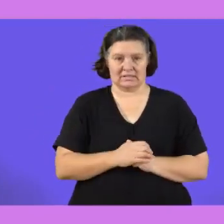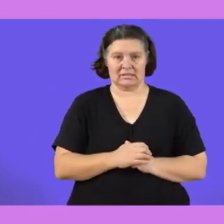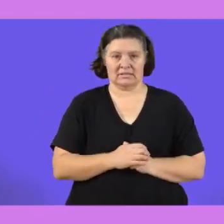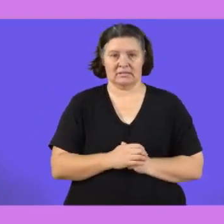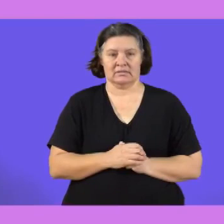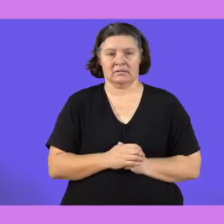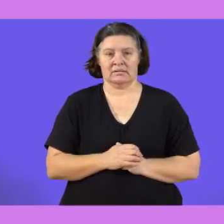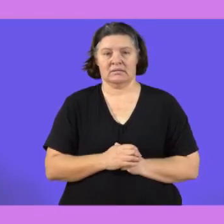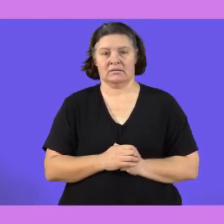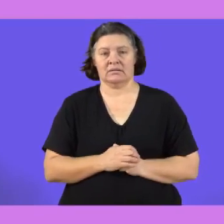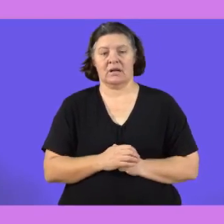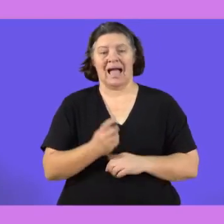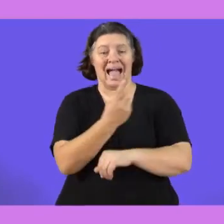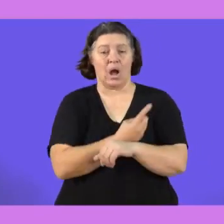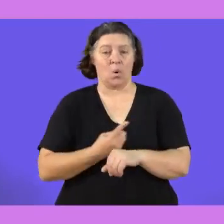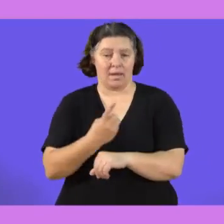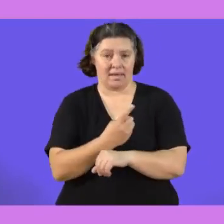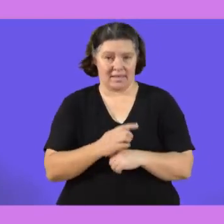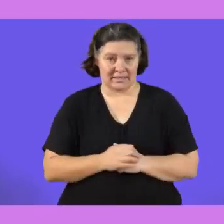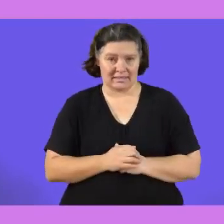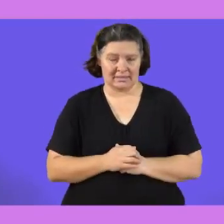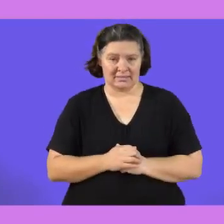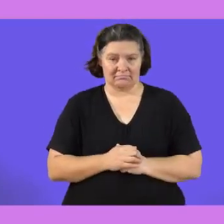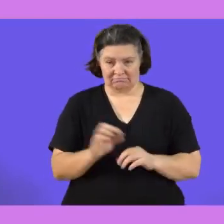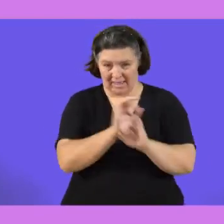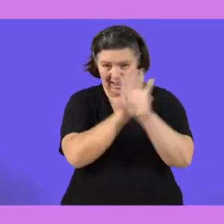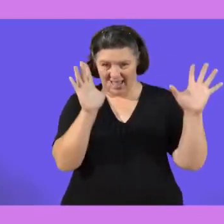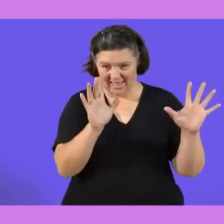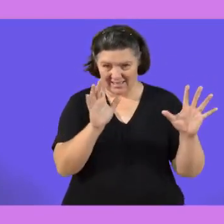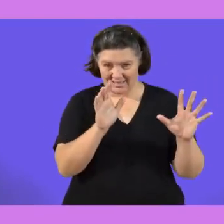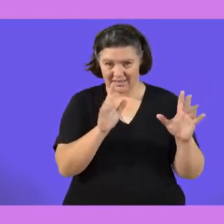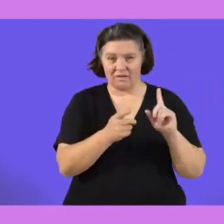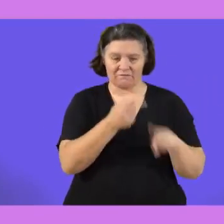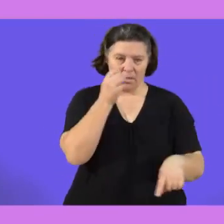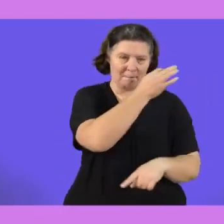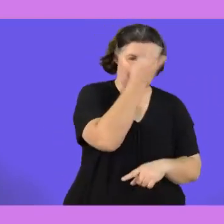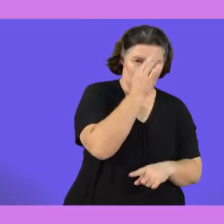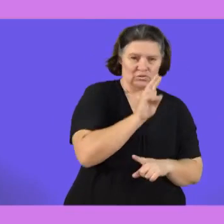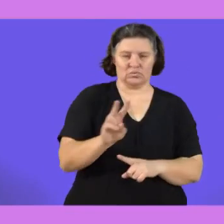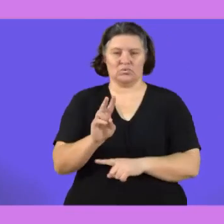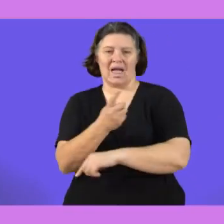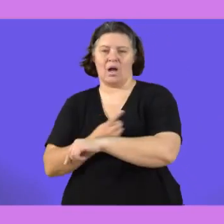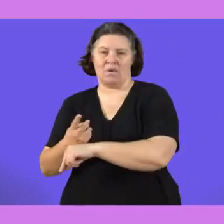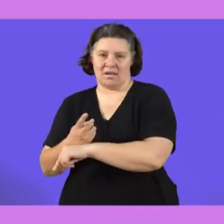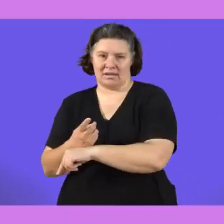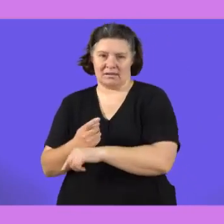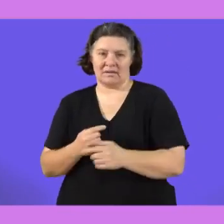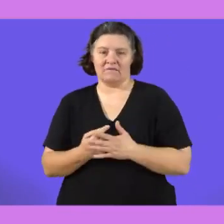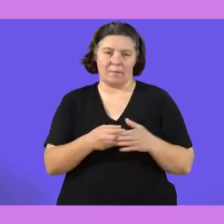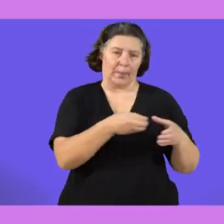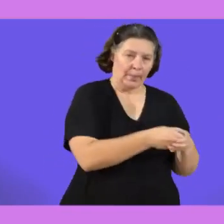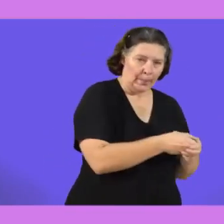So 200, and that's hours. Okay. So I hope that is clear. I converted from minutes to hours. So again, that's